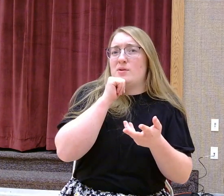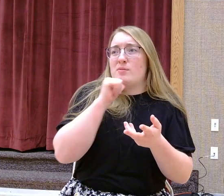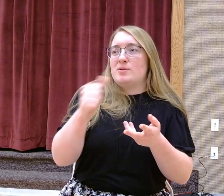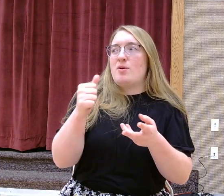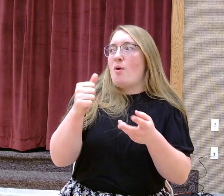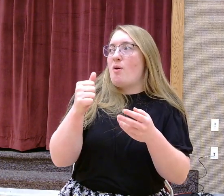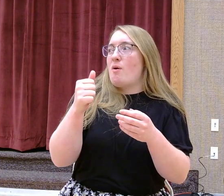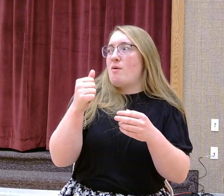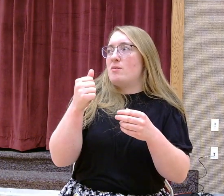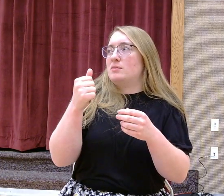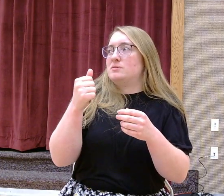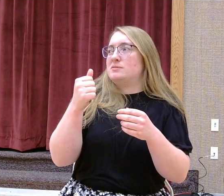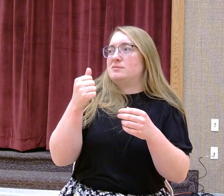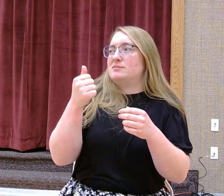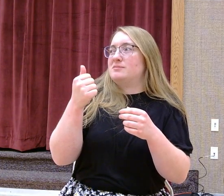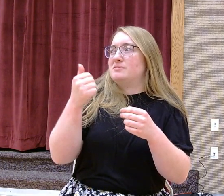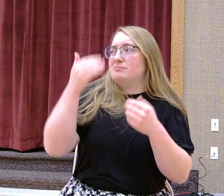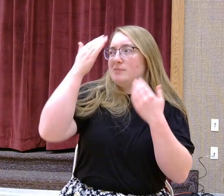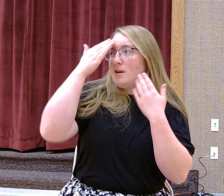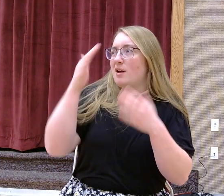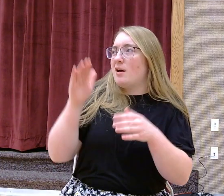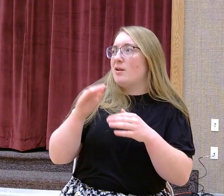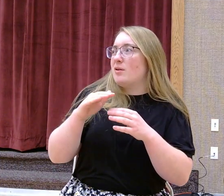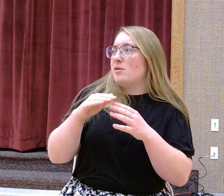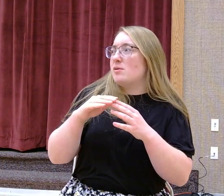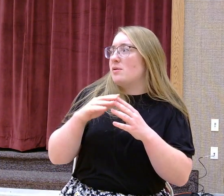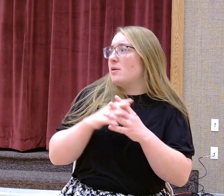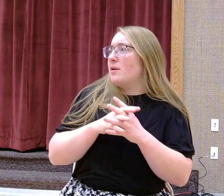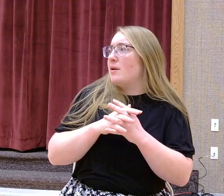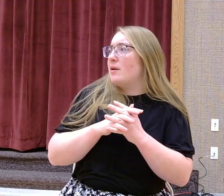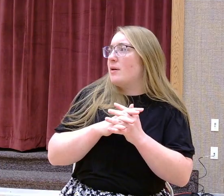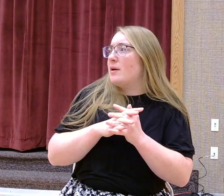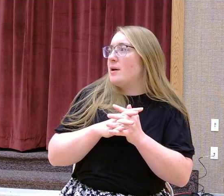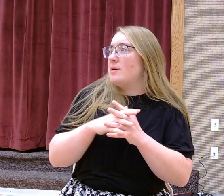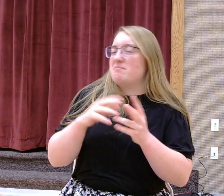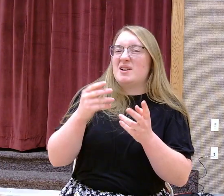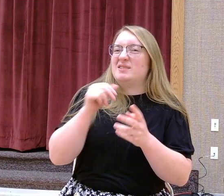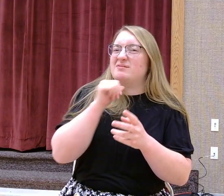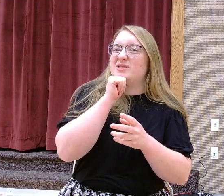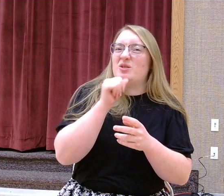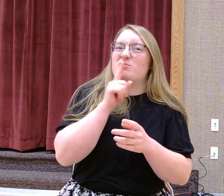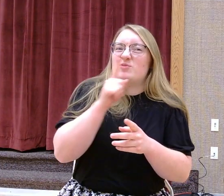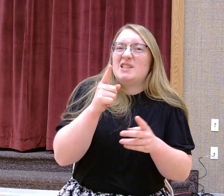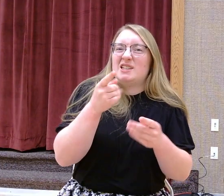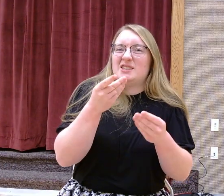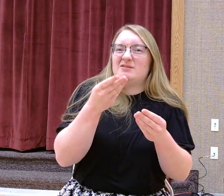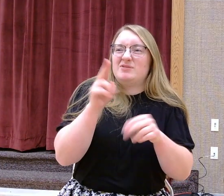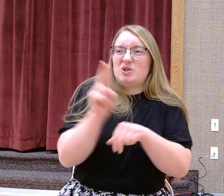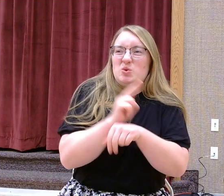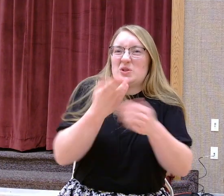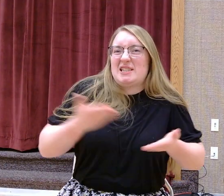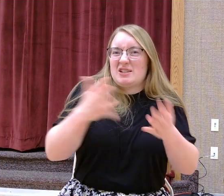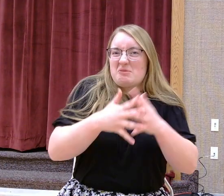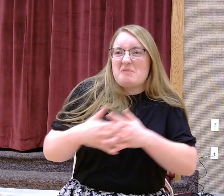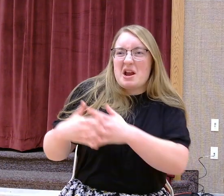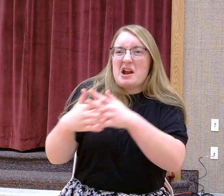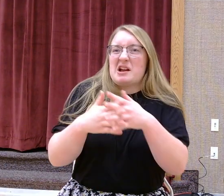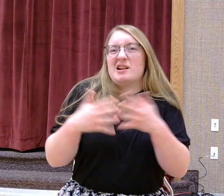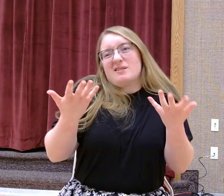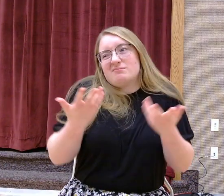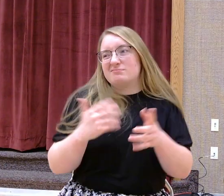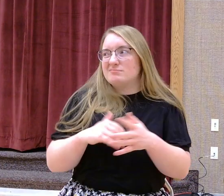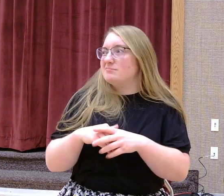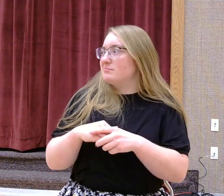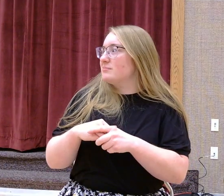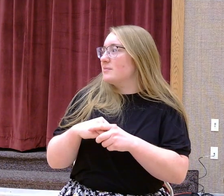are. Yeah. I've never seen any. They've actually got company produce them. They've got some actually really cool stuff that they can use in the field too, where